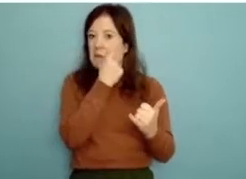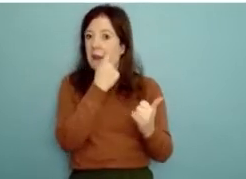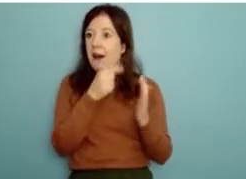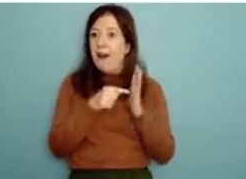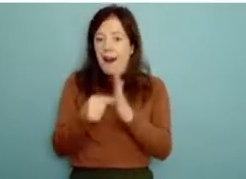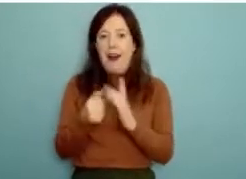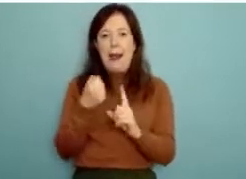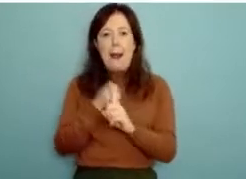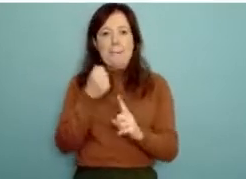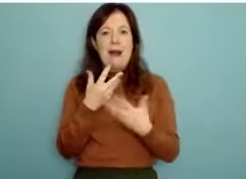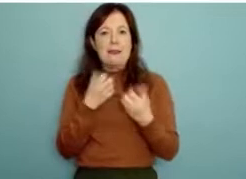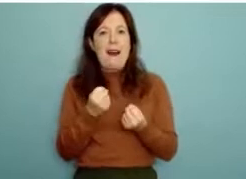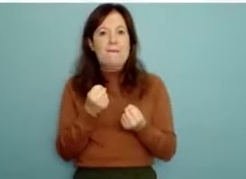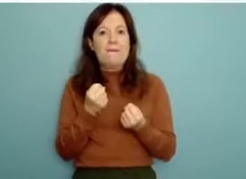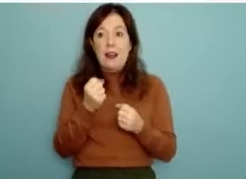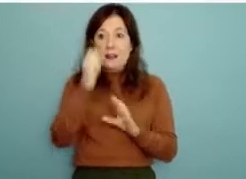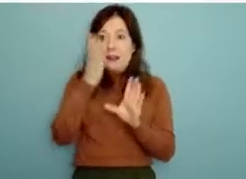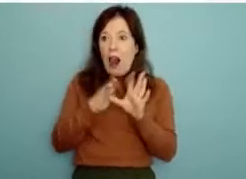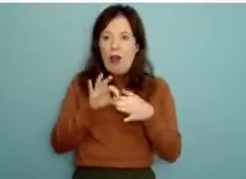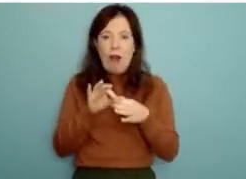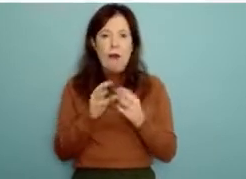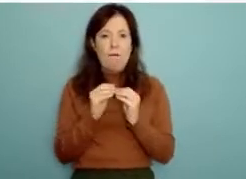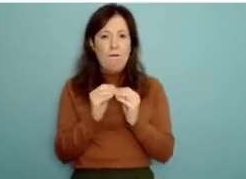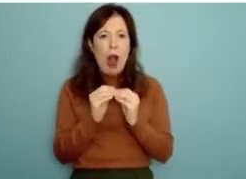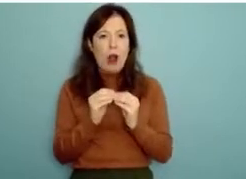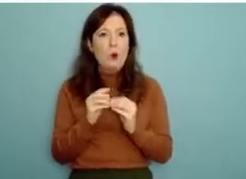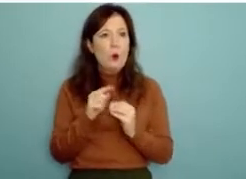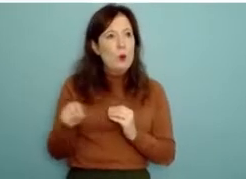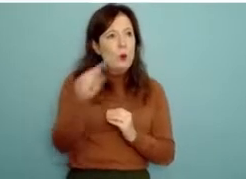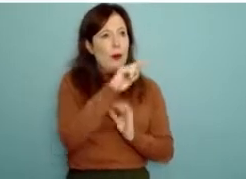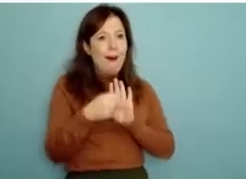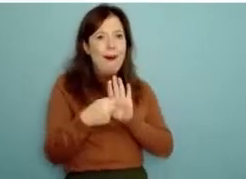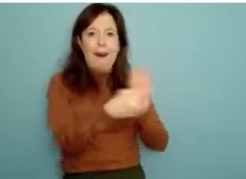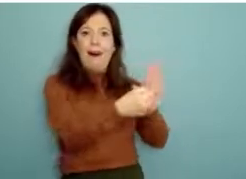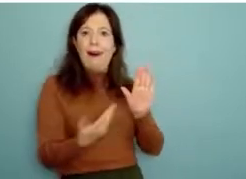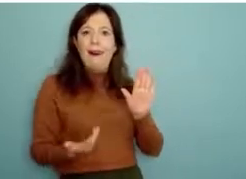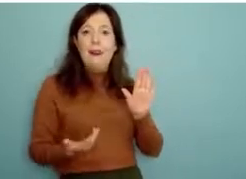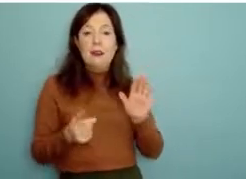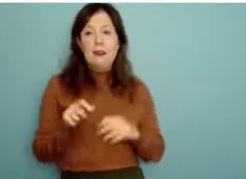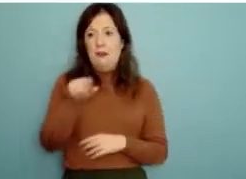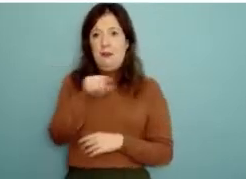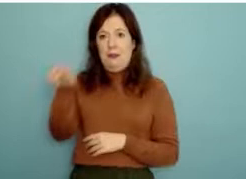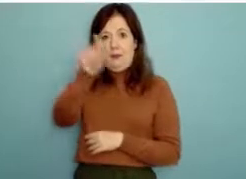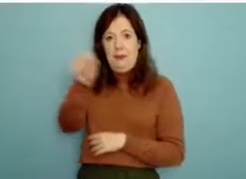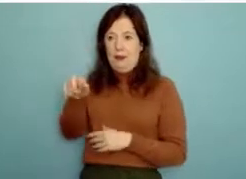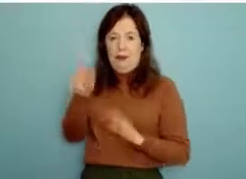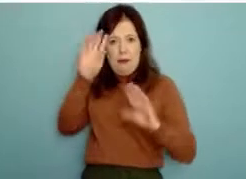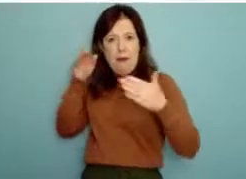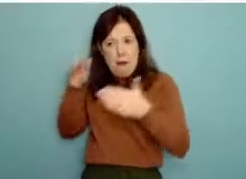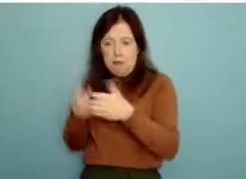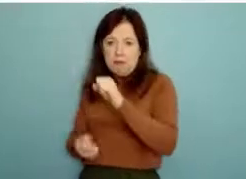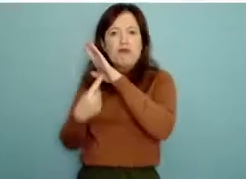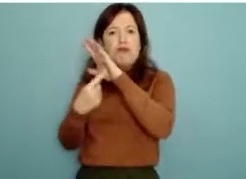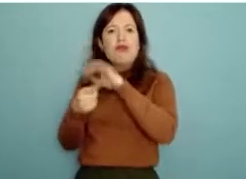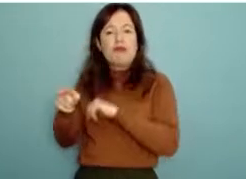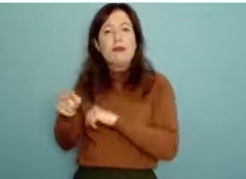value on psychological therapies to all of our key stakeholders. And there are, I mean, service users are obviously the key stakeholders, but the people who